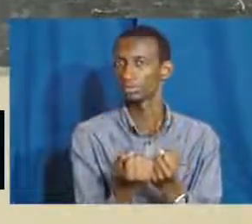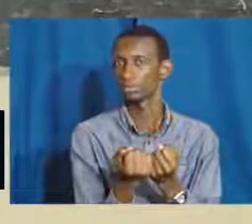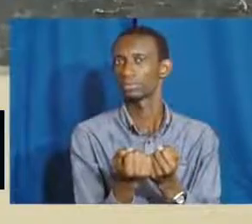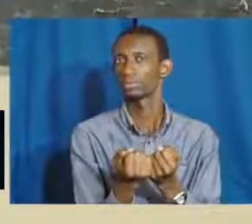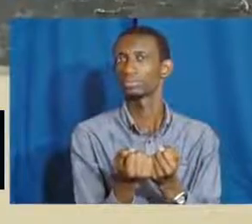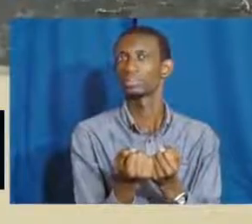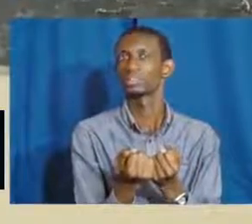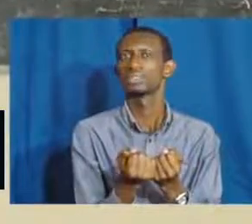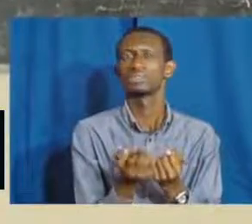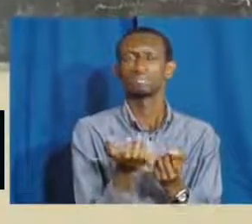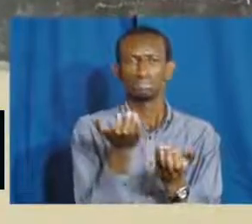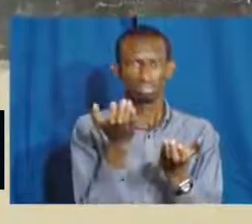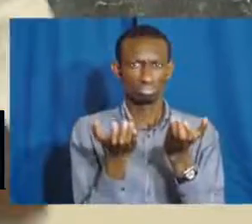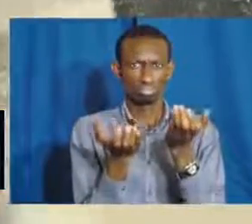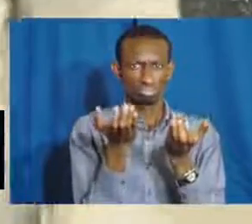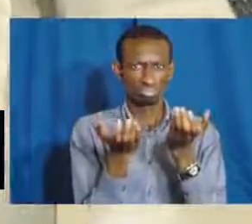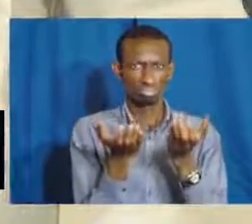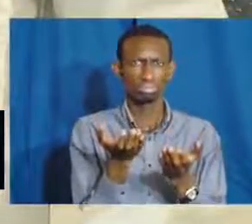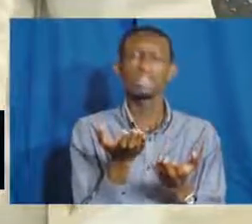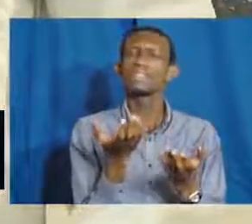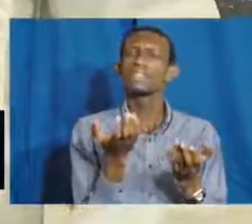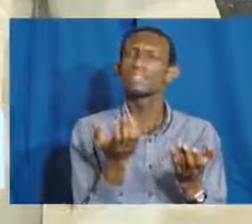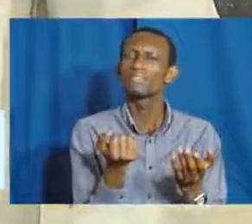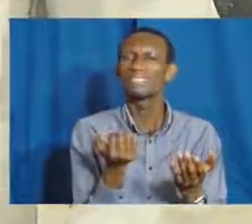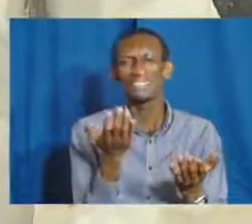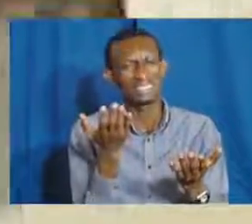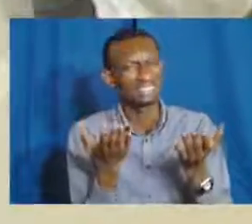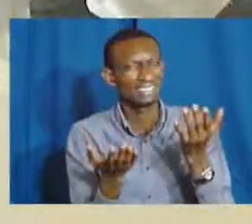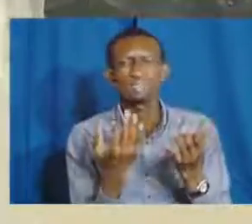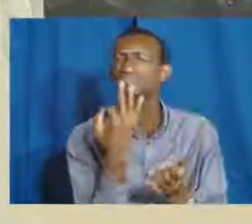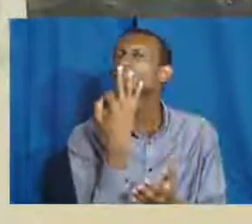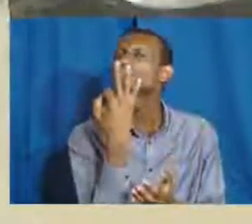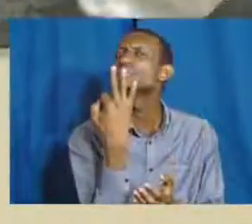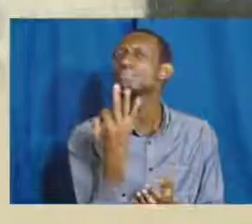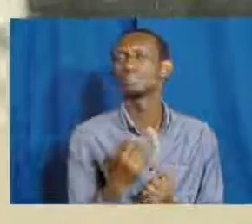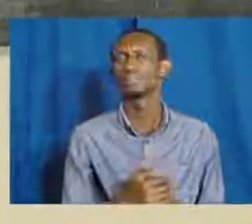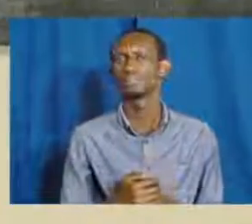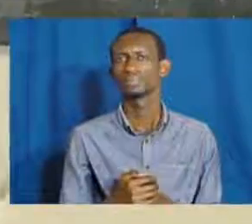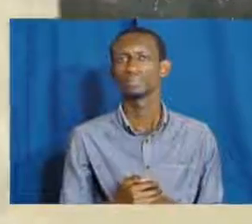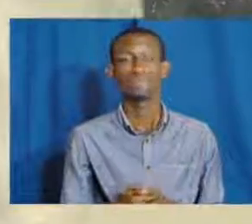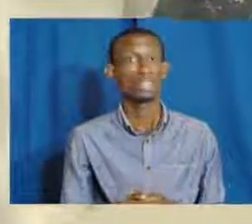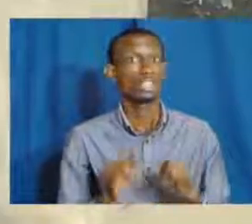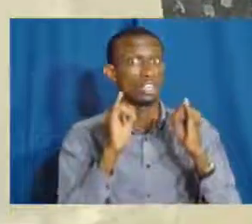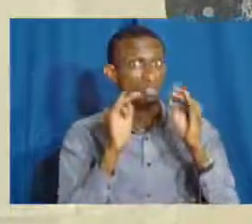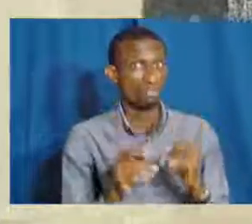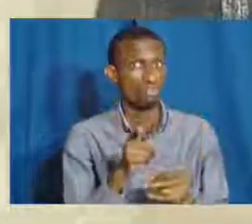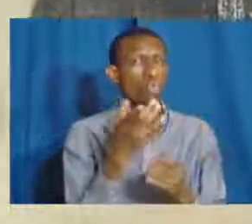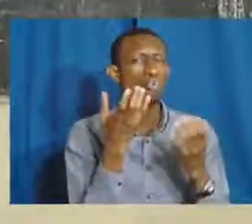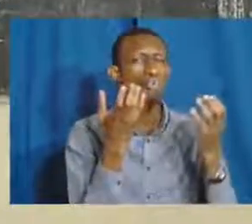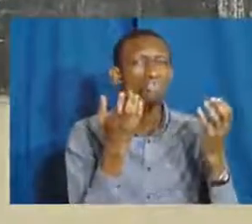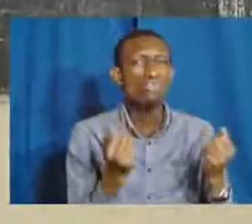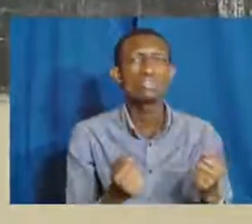the mass which is average of the three. If you get elements like